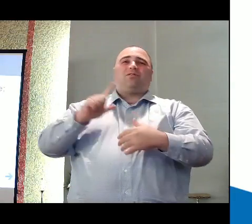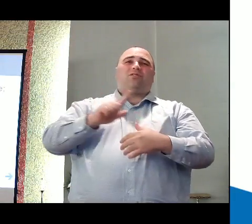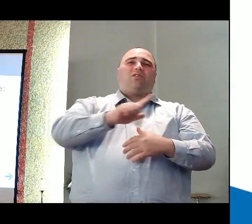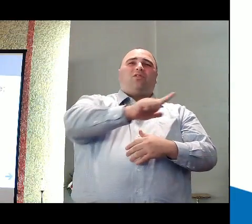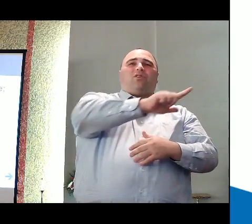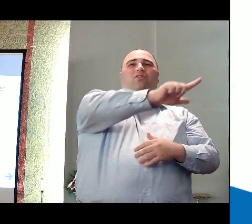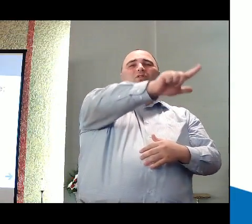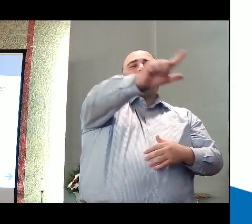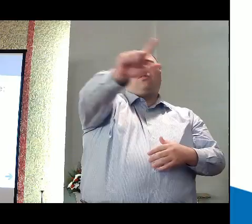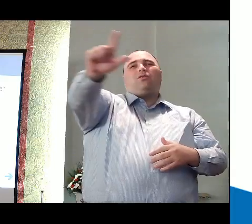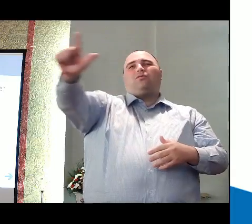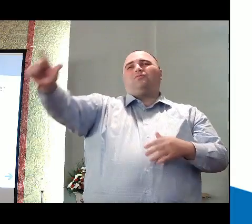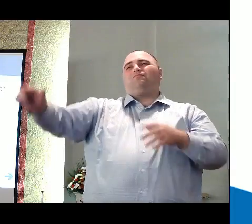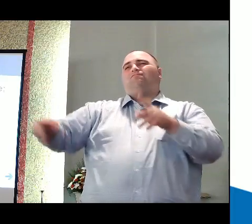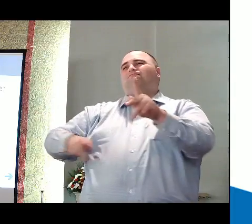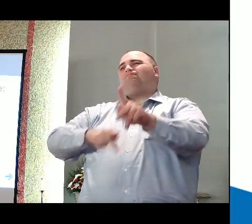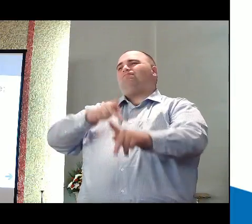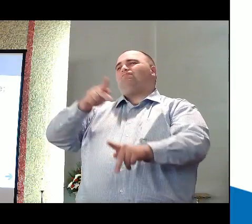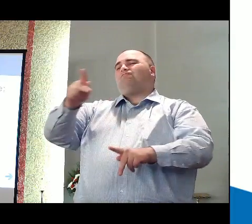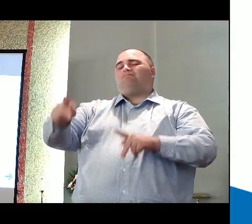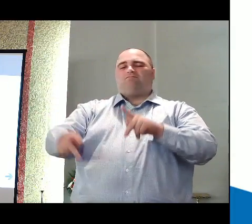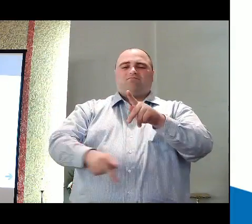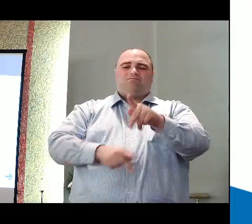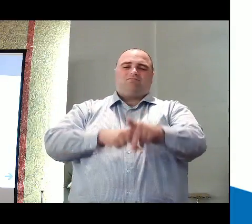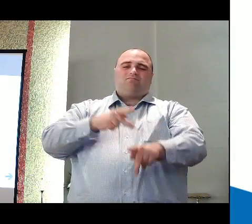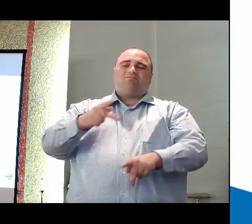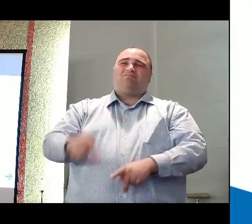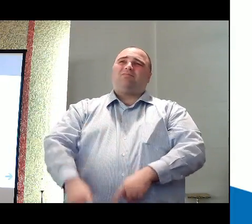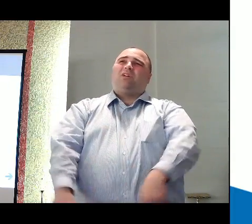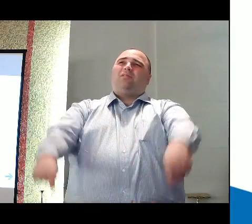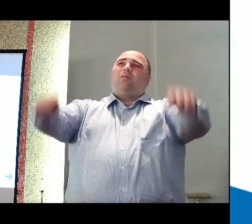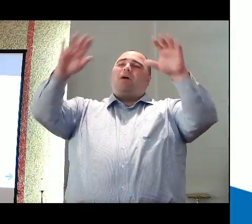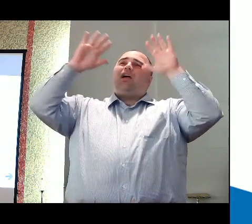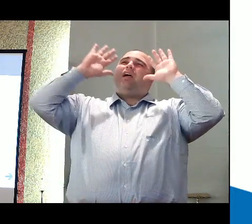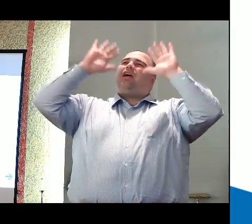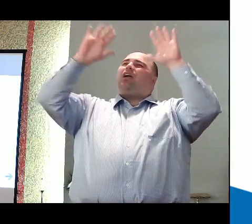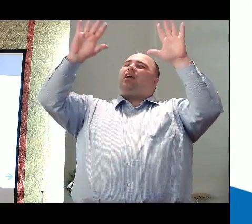Adam's helpless race.